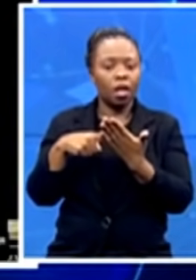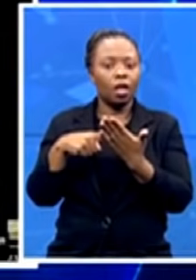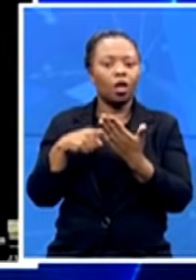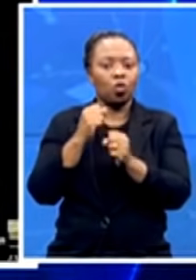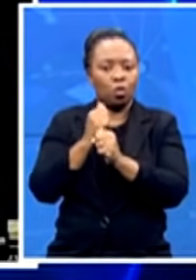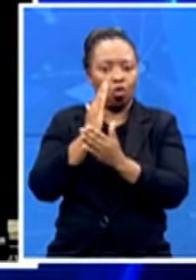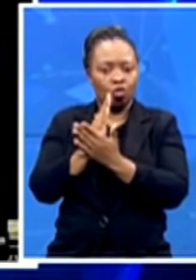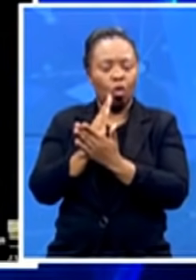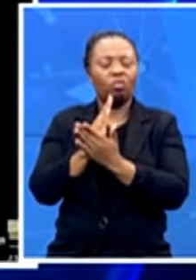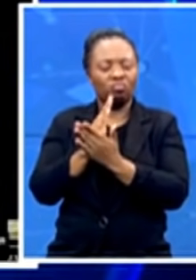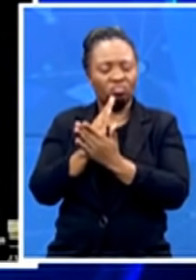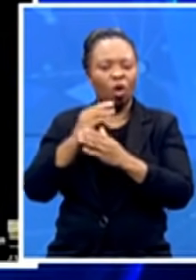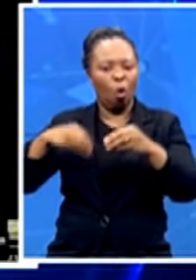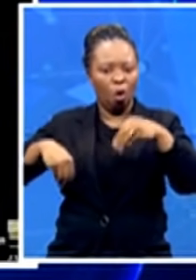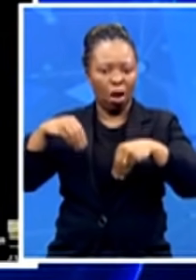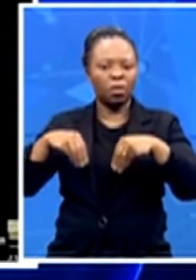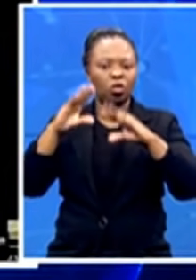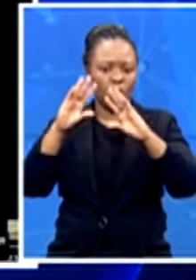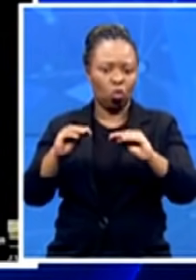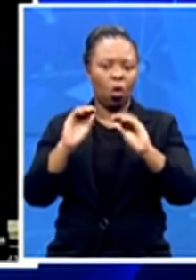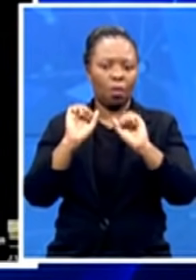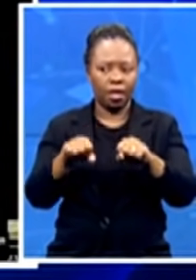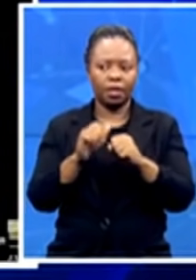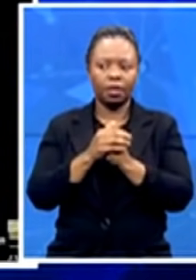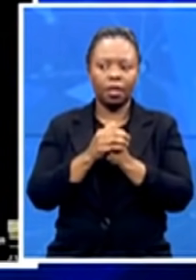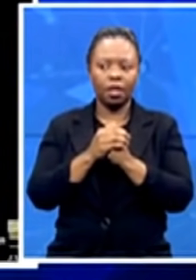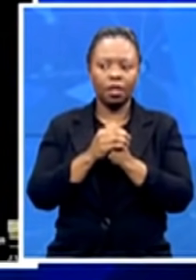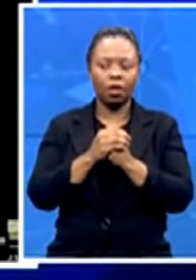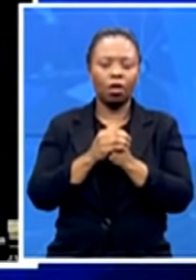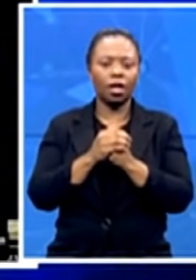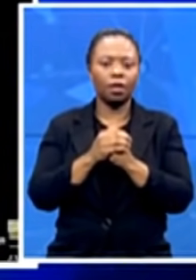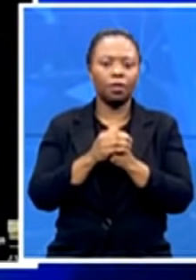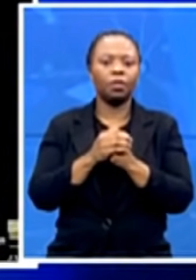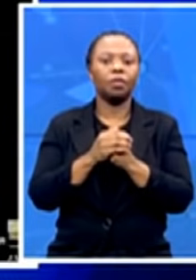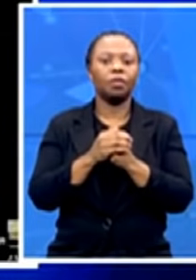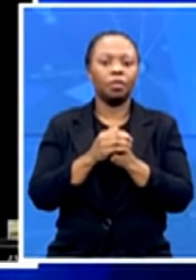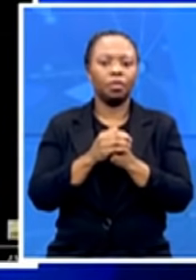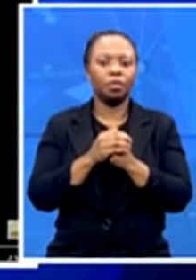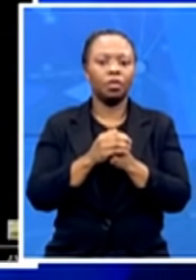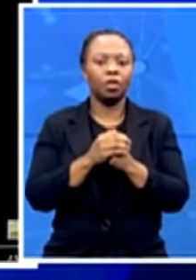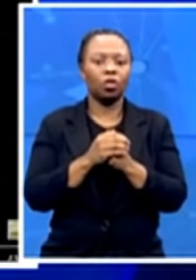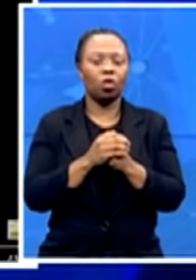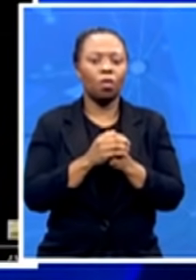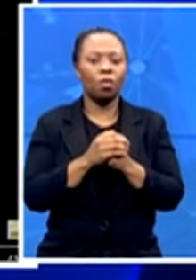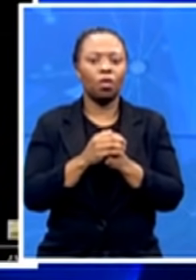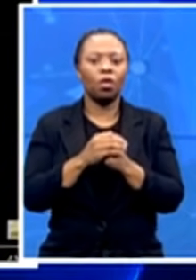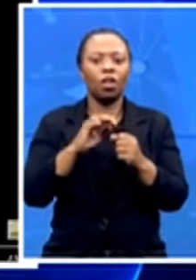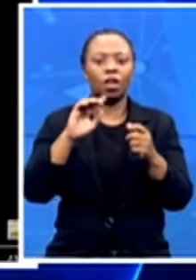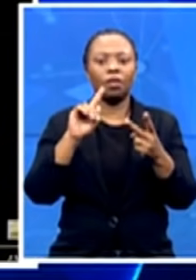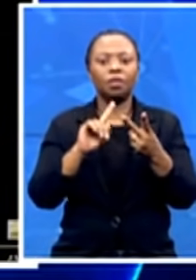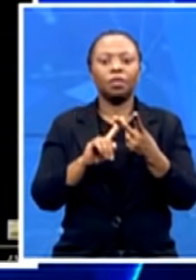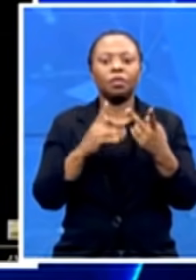conference passed 4 resolutions in essence that dealt with the ANC's attempts to deal with corruption.